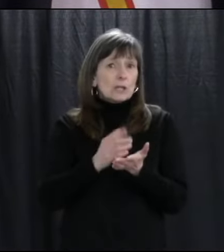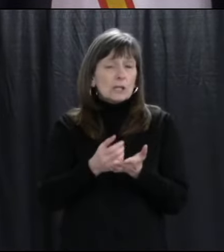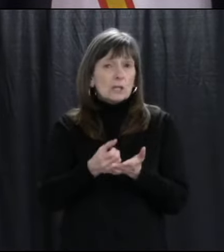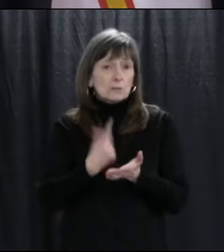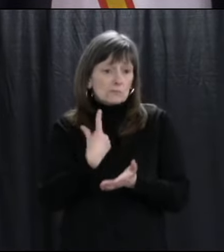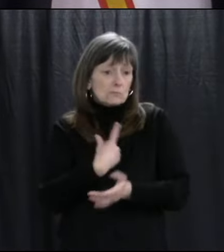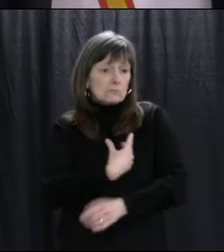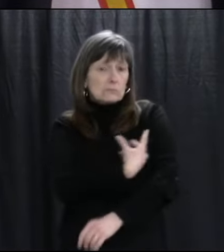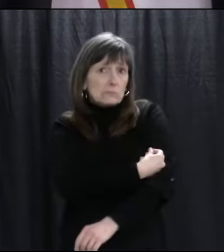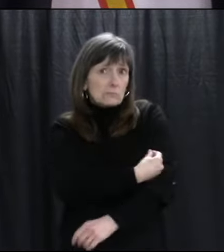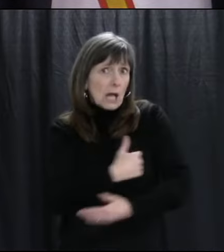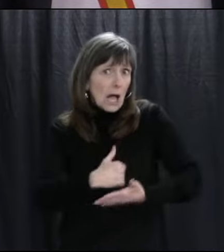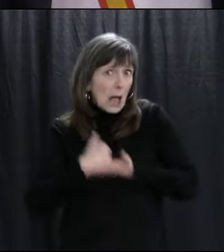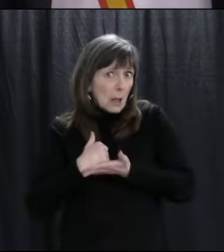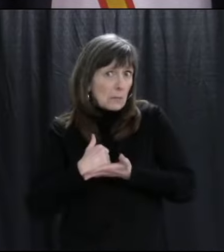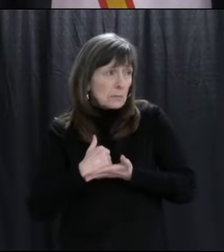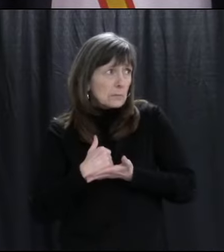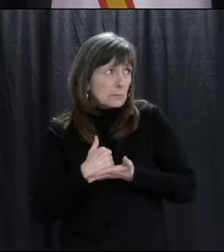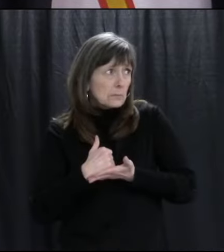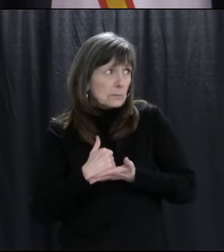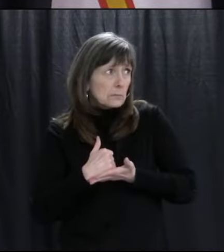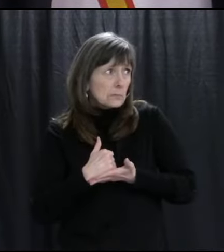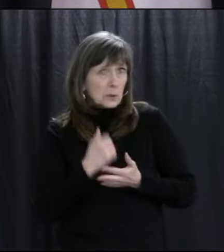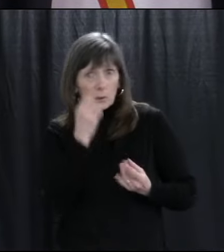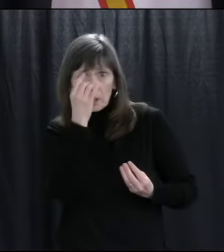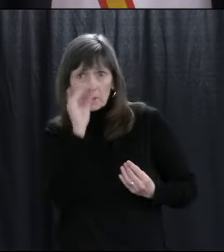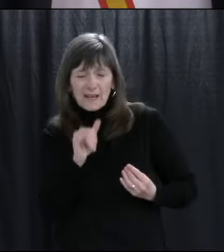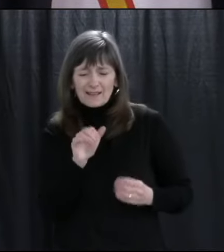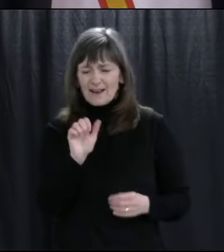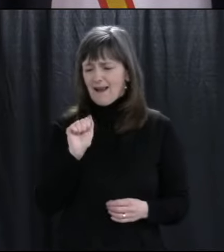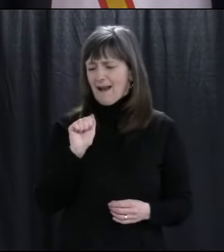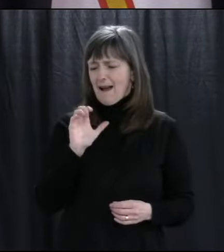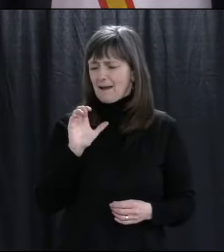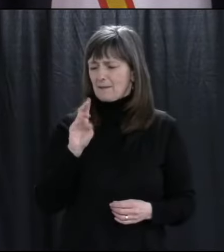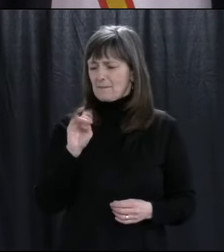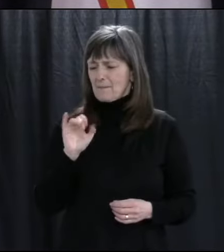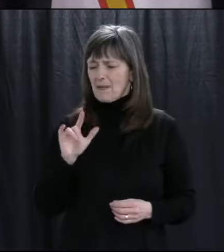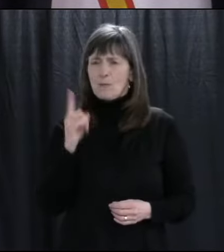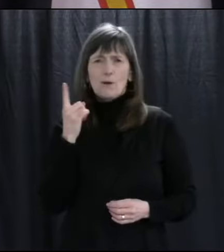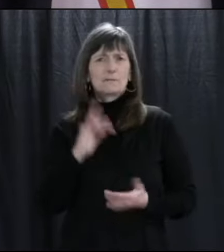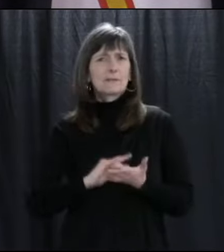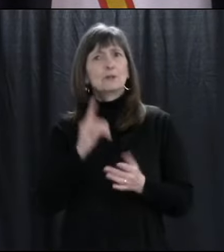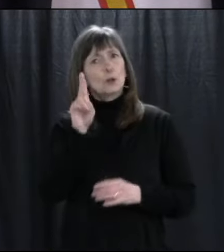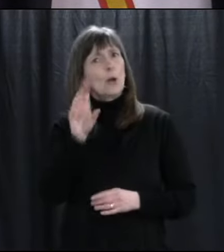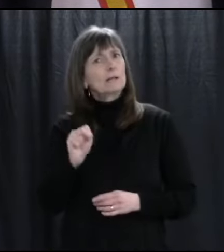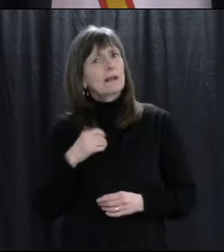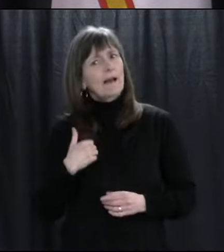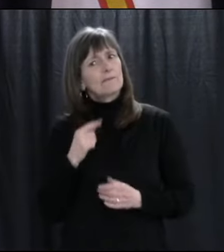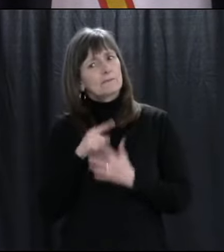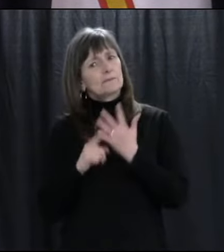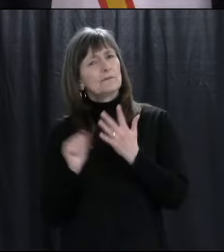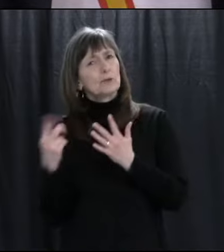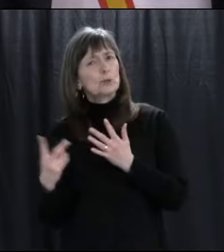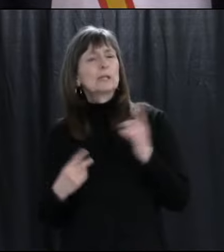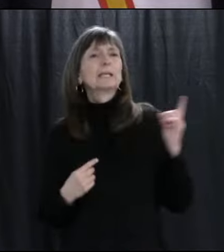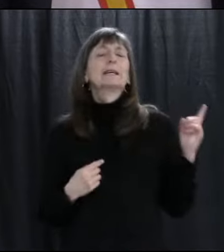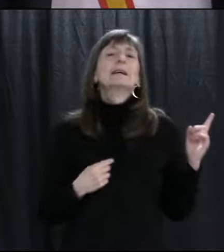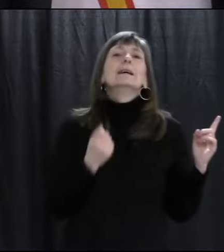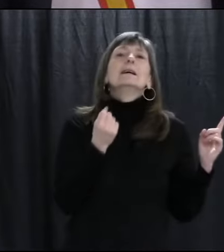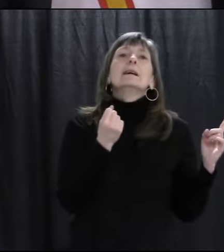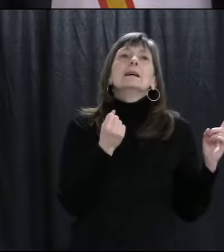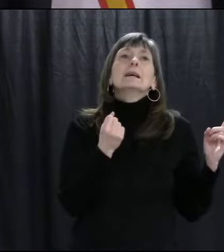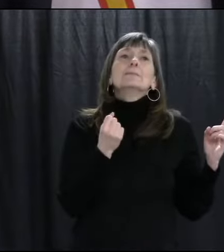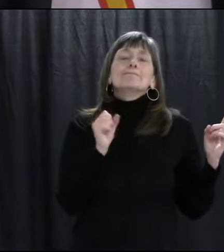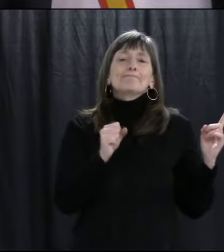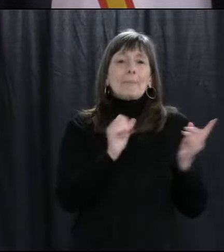as a brand name drug, Plaquenil. Okay, so treatment with these types of drugs